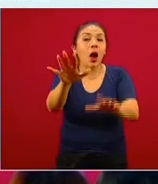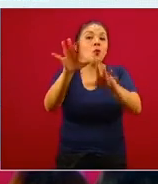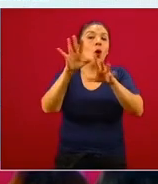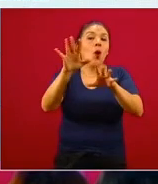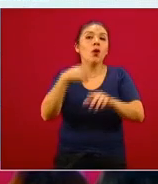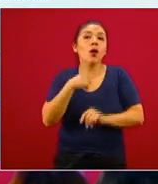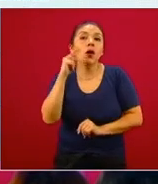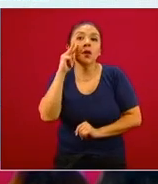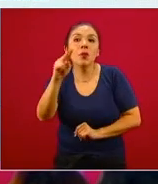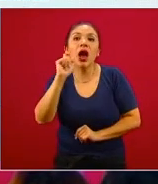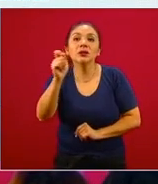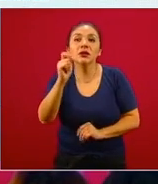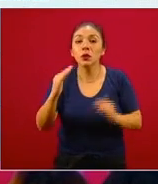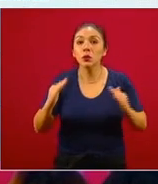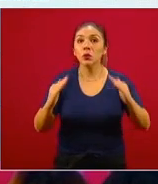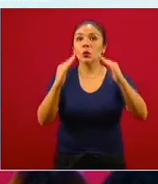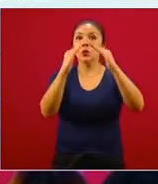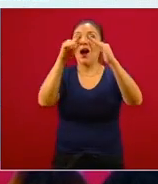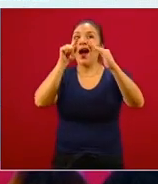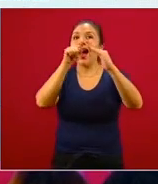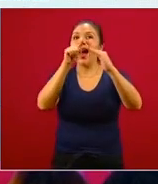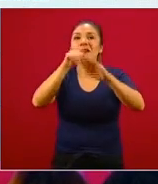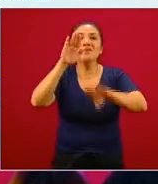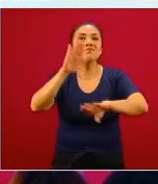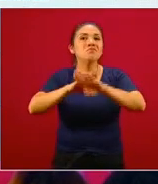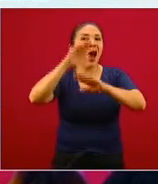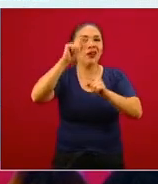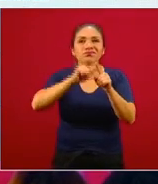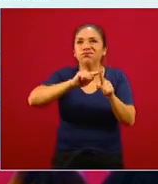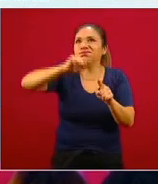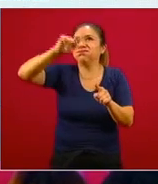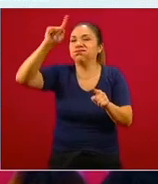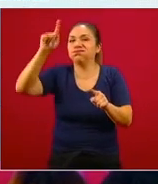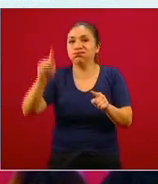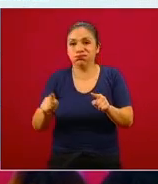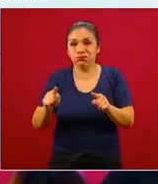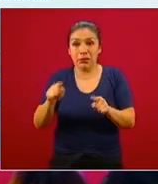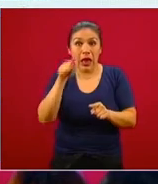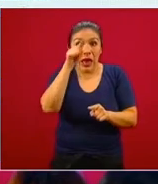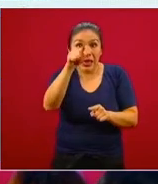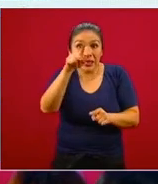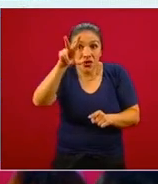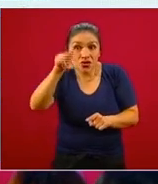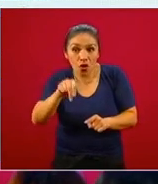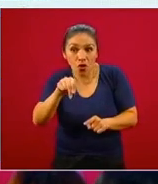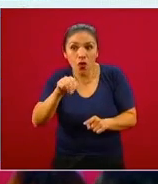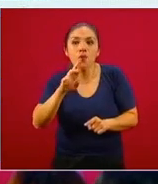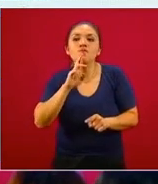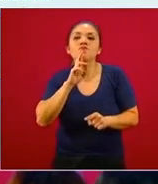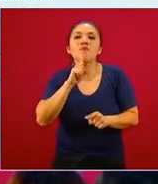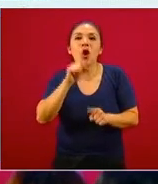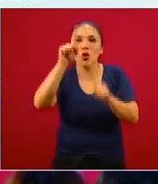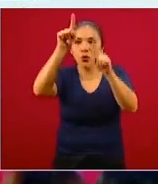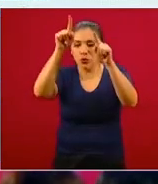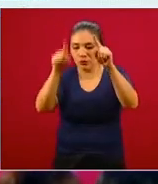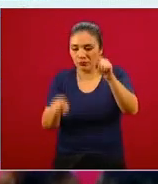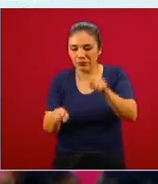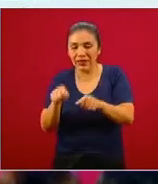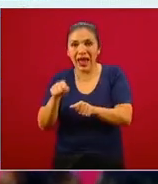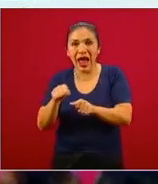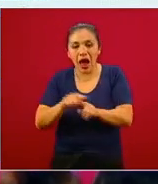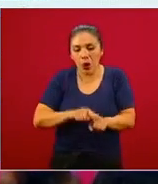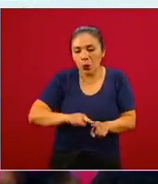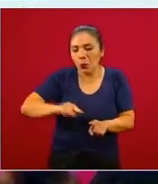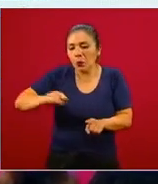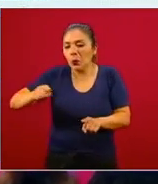And this is for the whole curve, but it is easier to compare when we compare the peak of the curve, right?